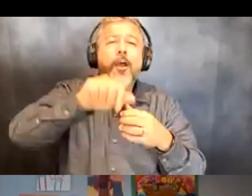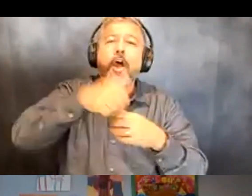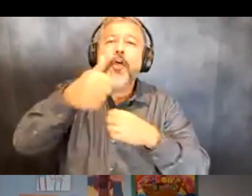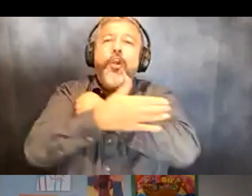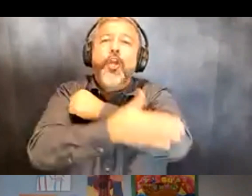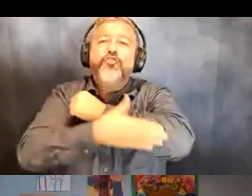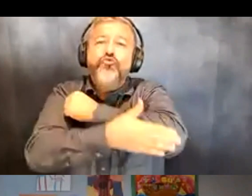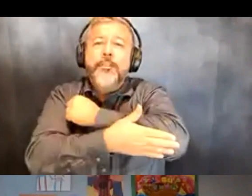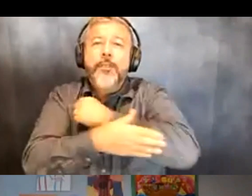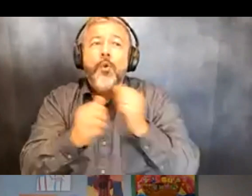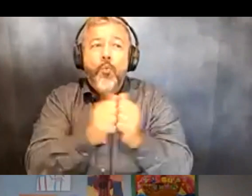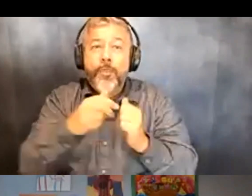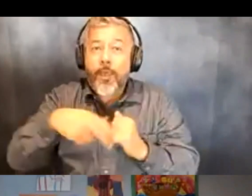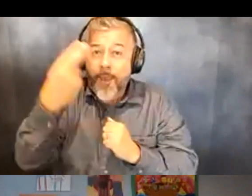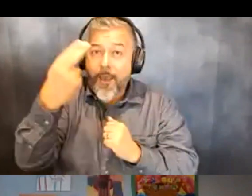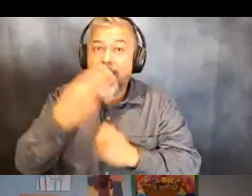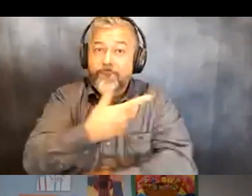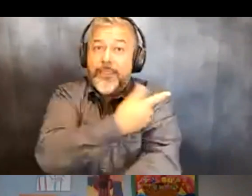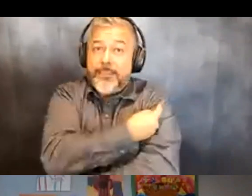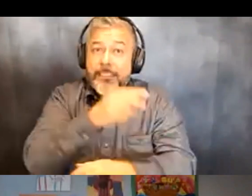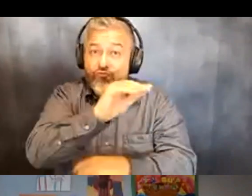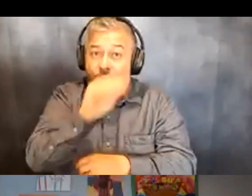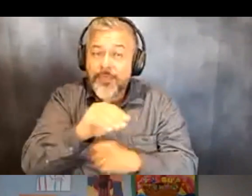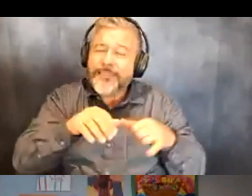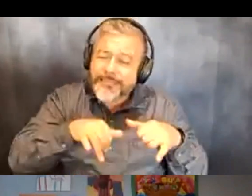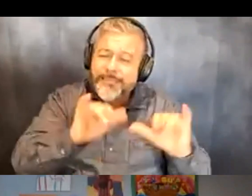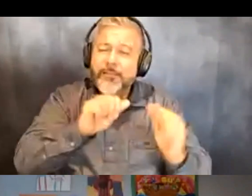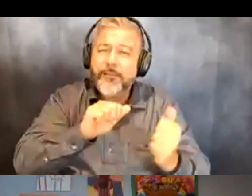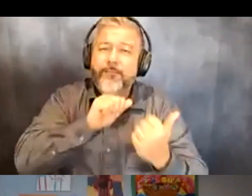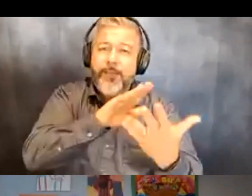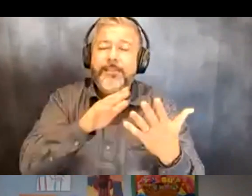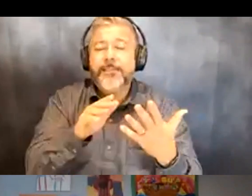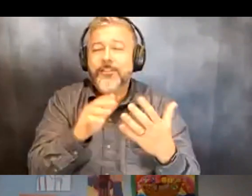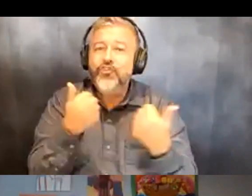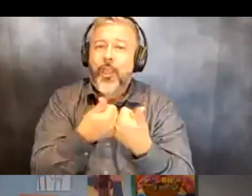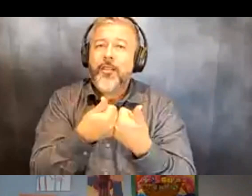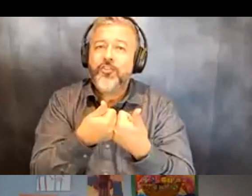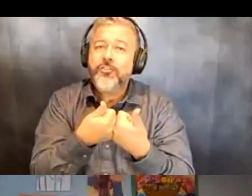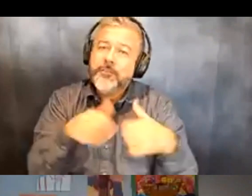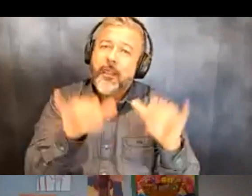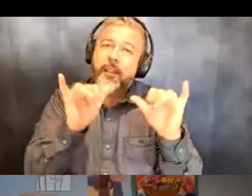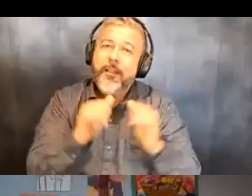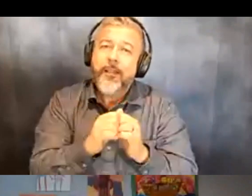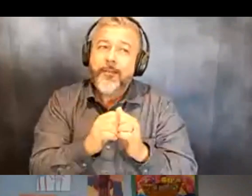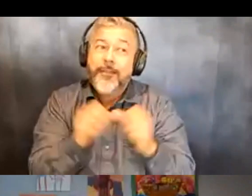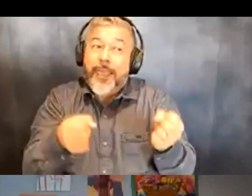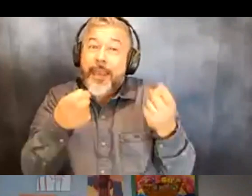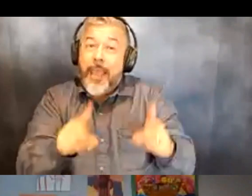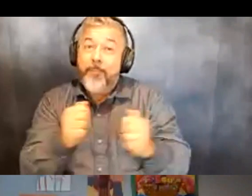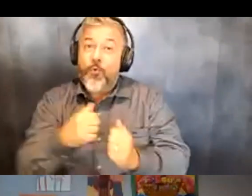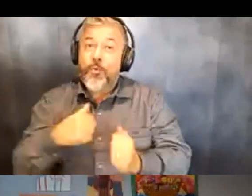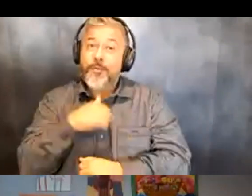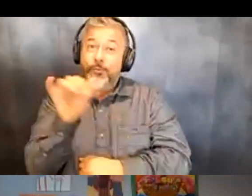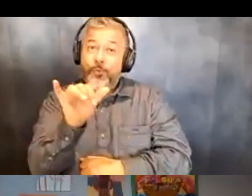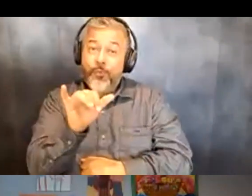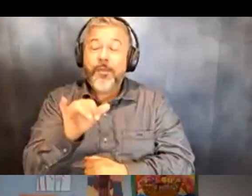rates facing really big challenges today. And so I just take a moment while we celebrate the achievements